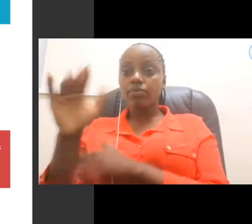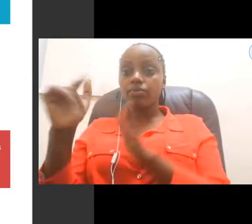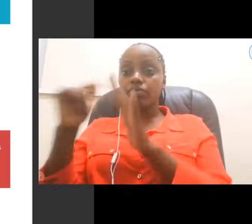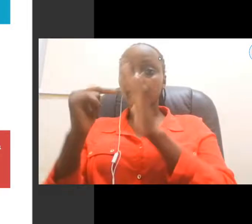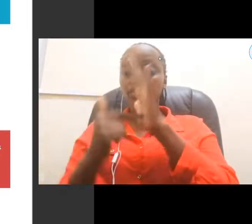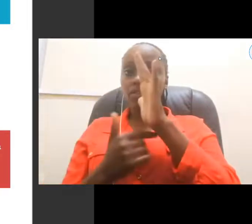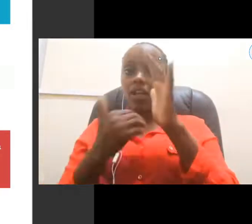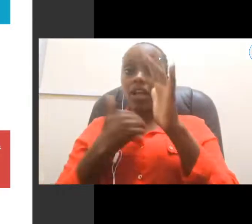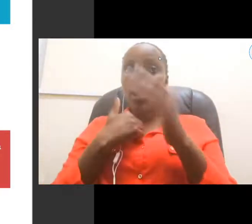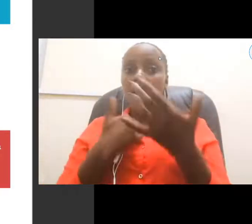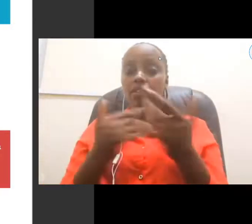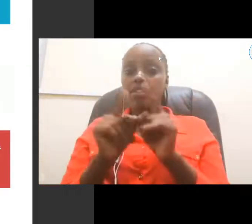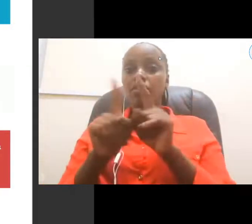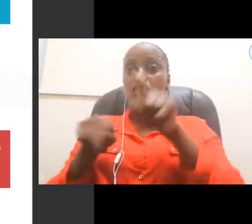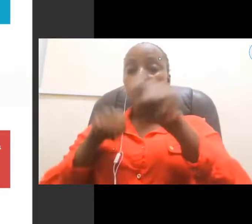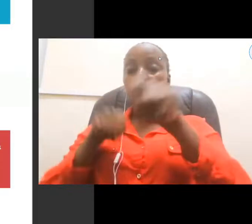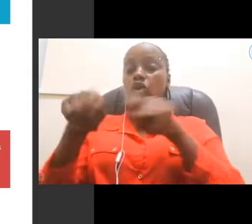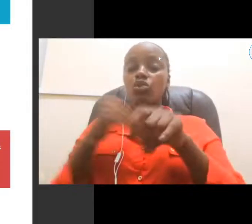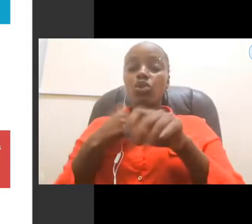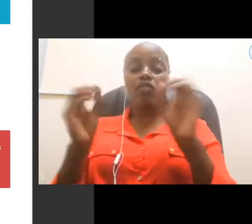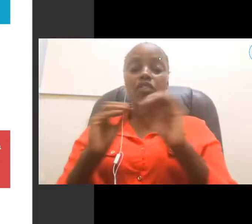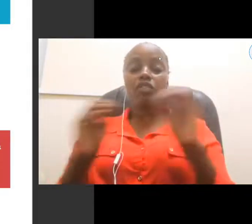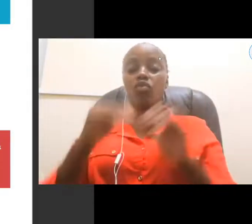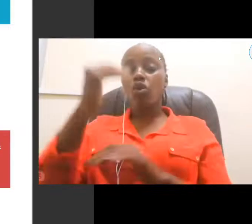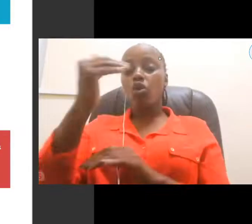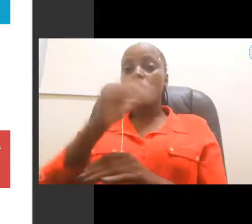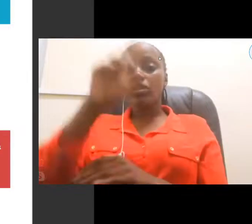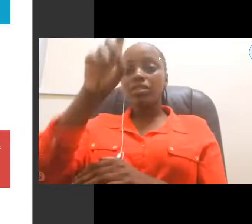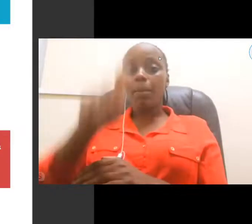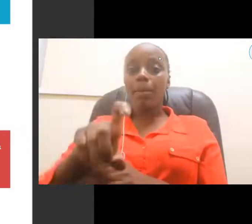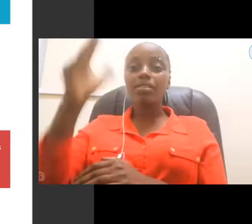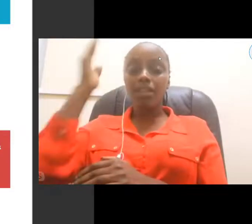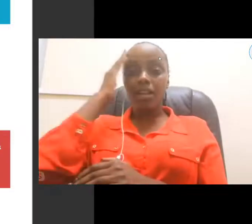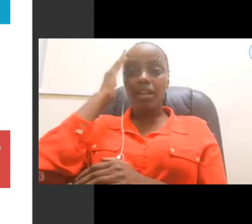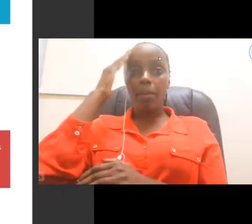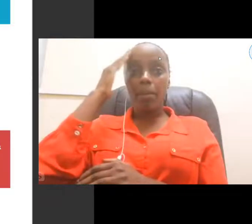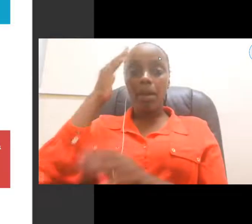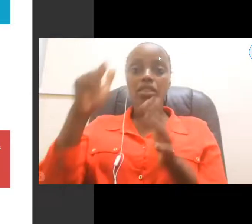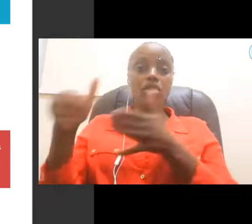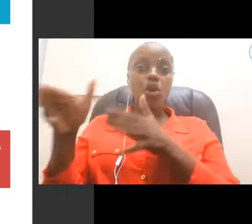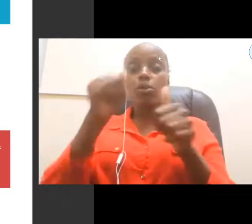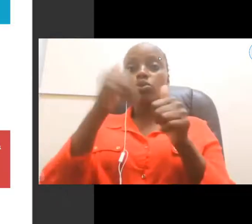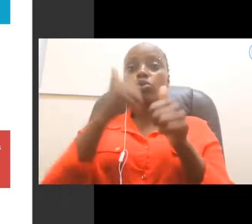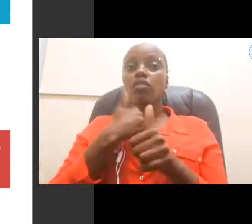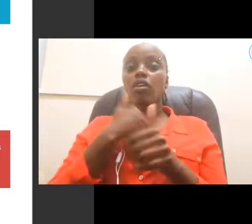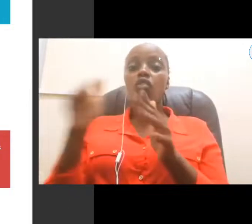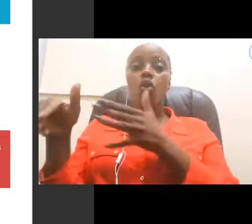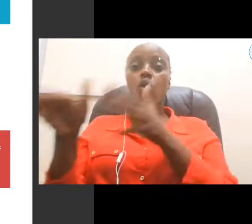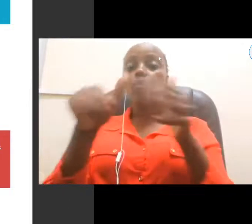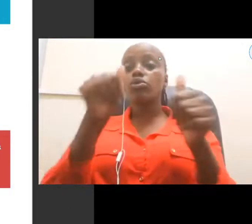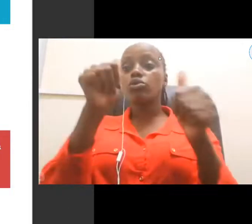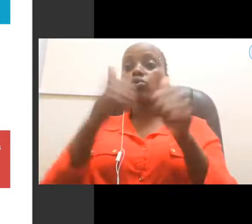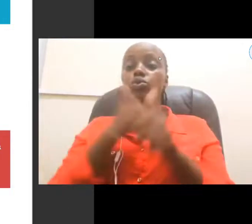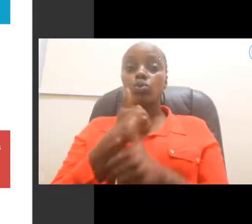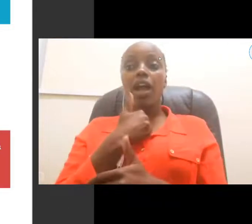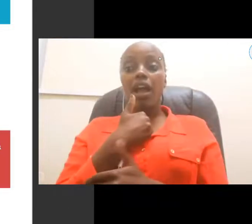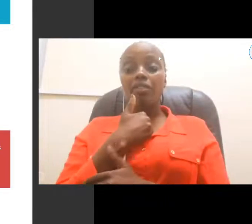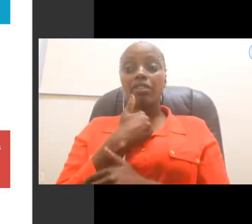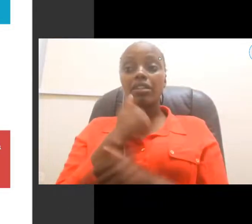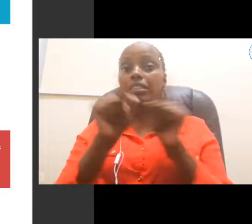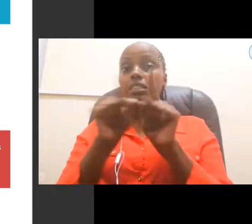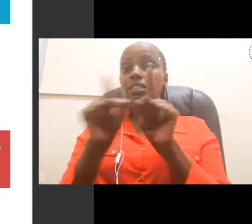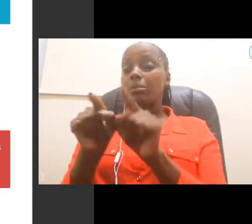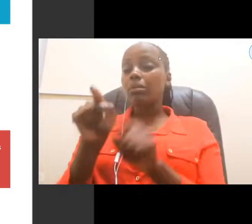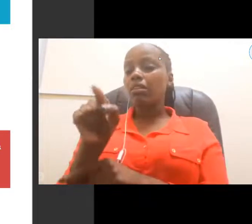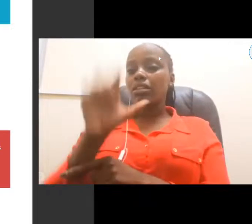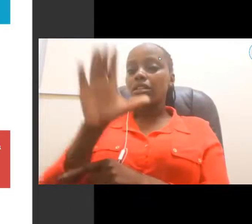our control that you always have to take into consideration. The opportunities. What opportunities are there for the CSO Forum to be